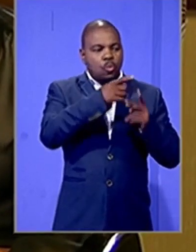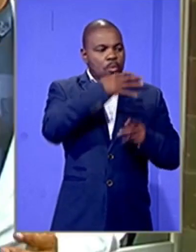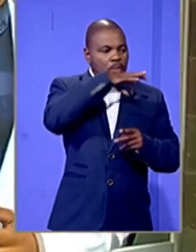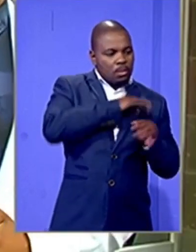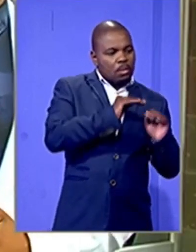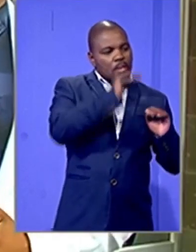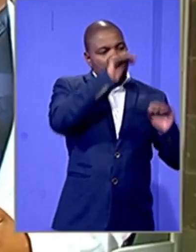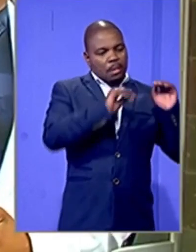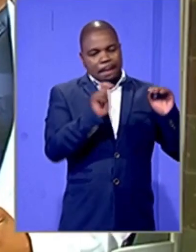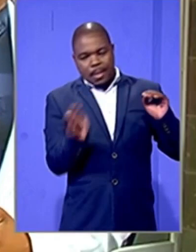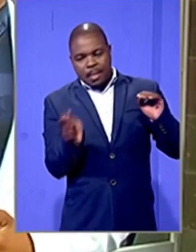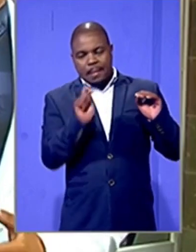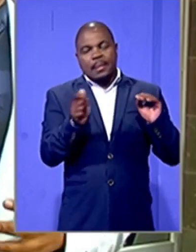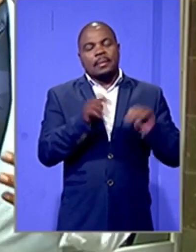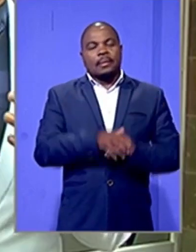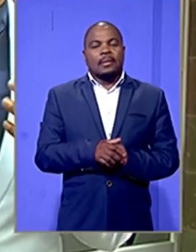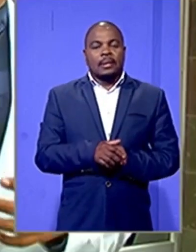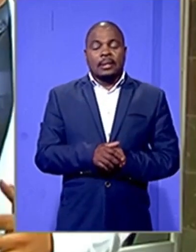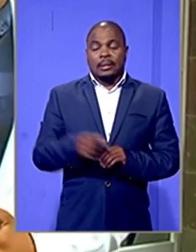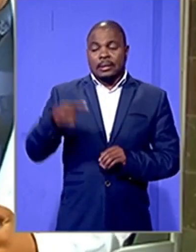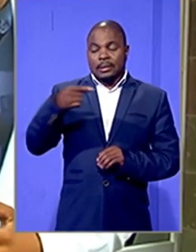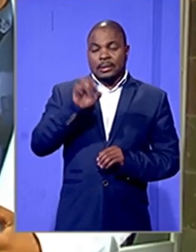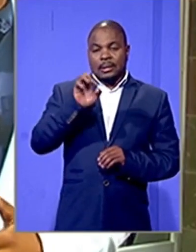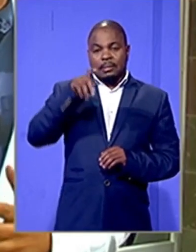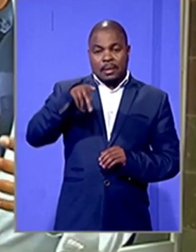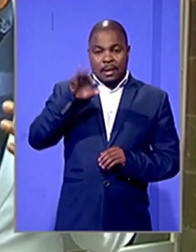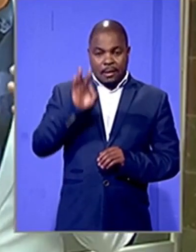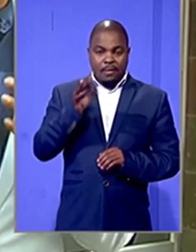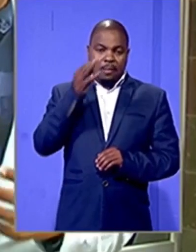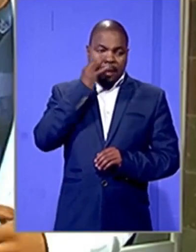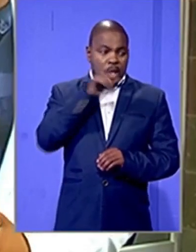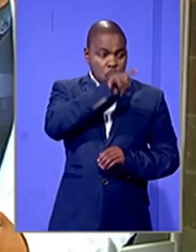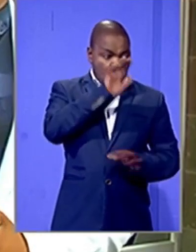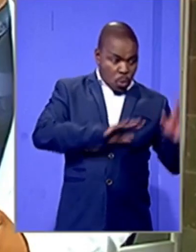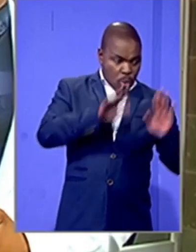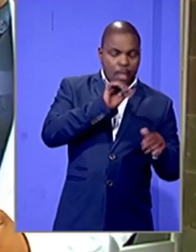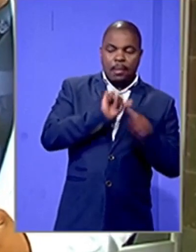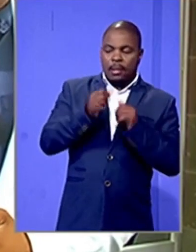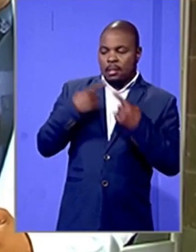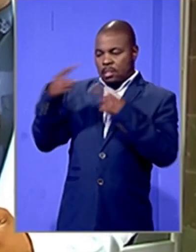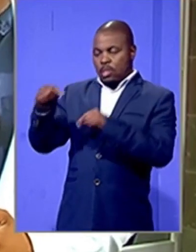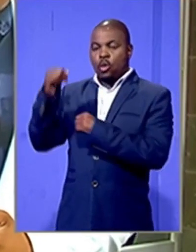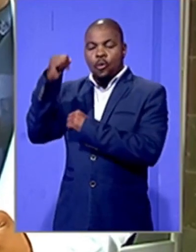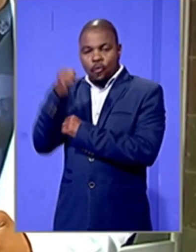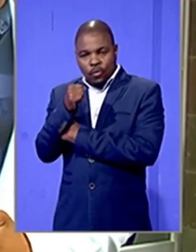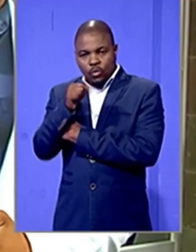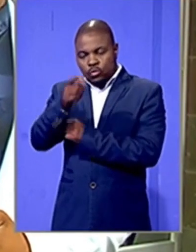you earn. GEPF e re bao ba amegago ba swanetše go etela dikantoro tša bona go tla go